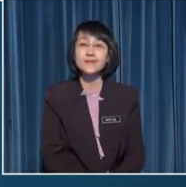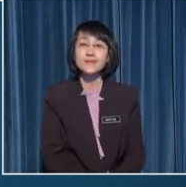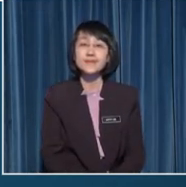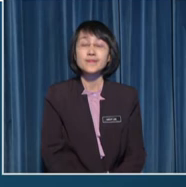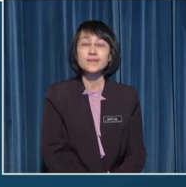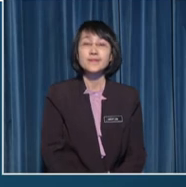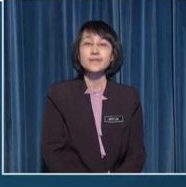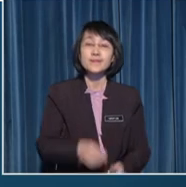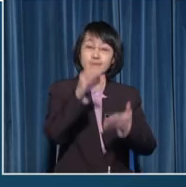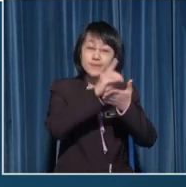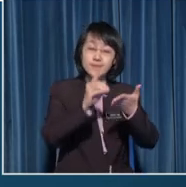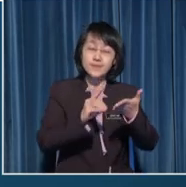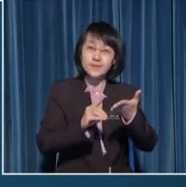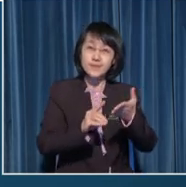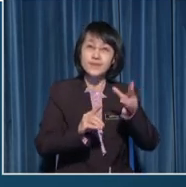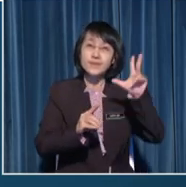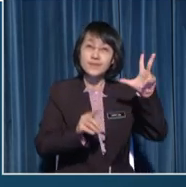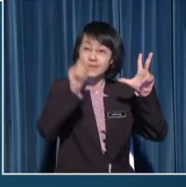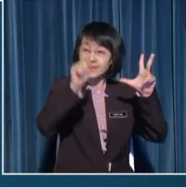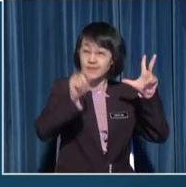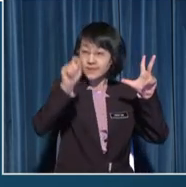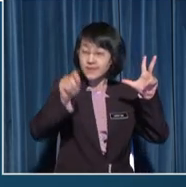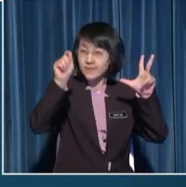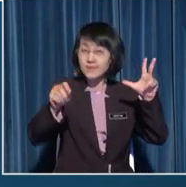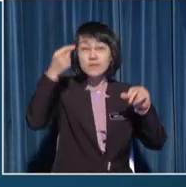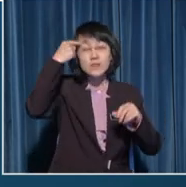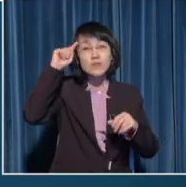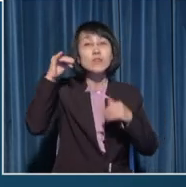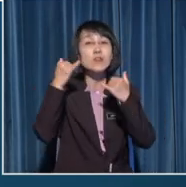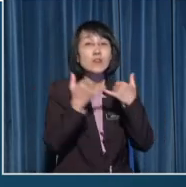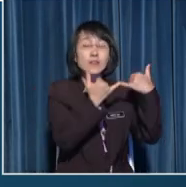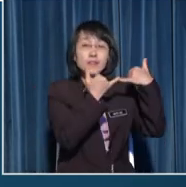3 tallies for watermelon.